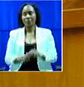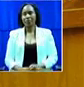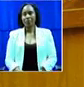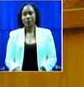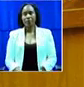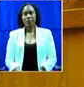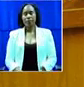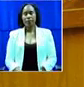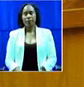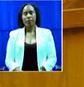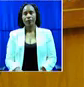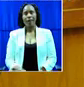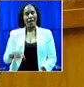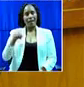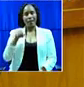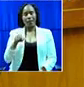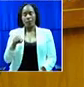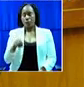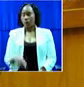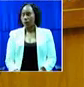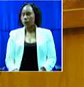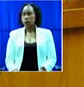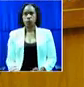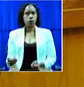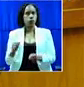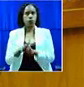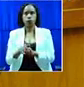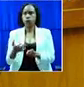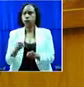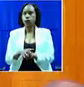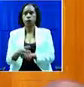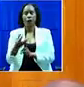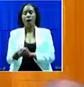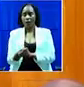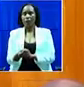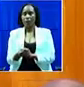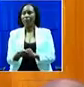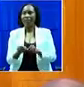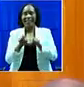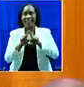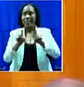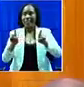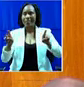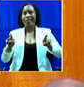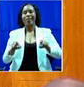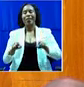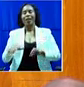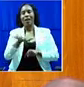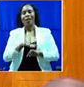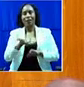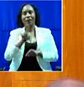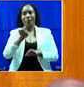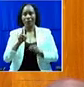This has far-reaching implications in every area of human development,